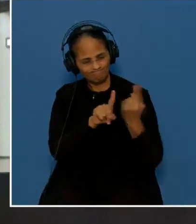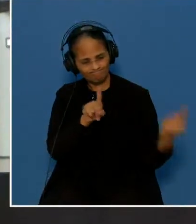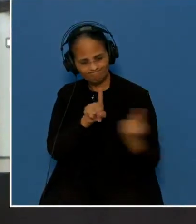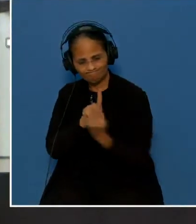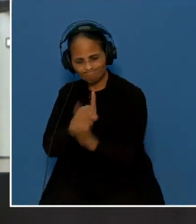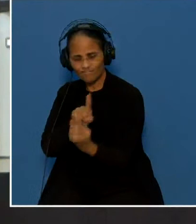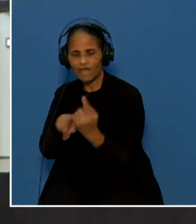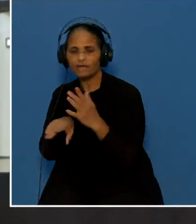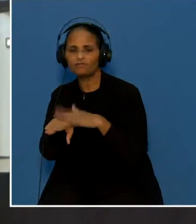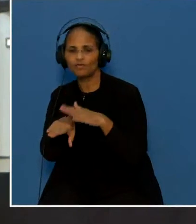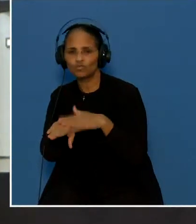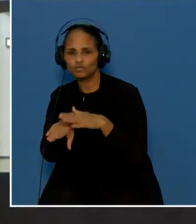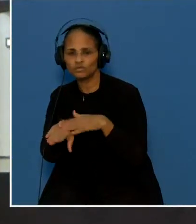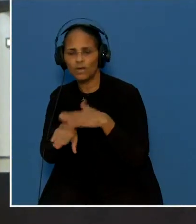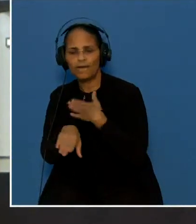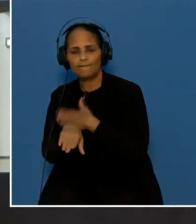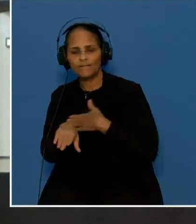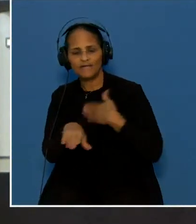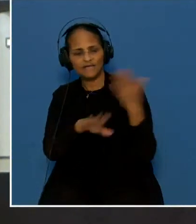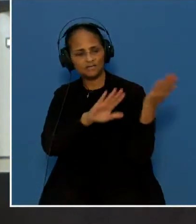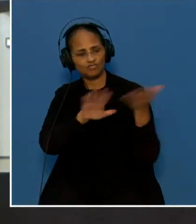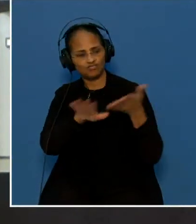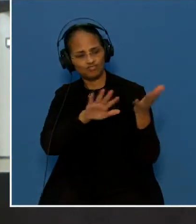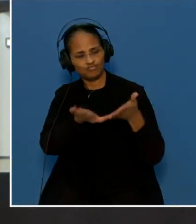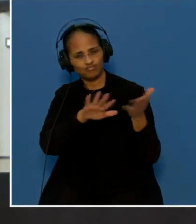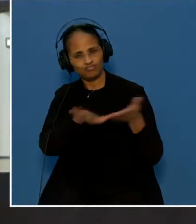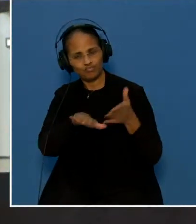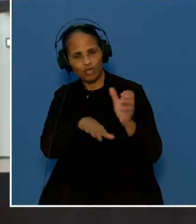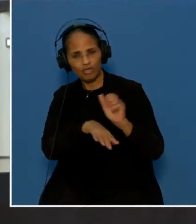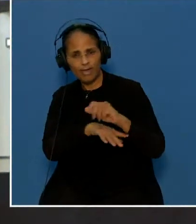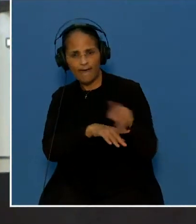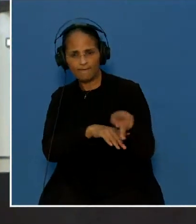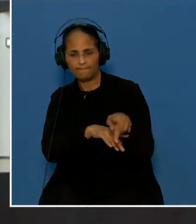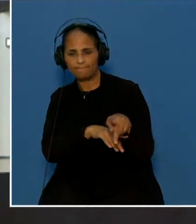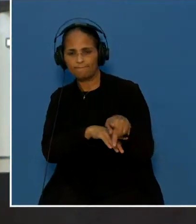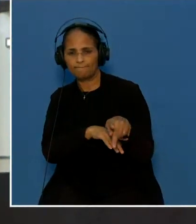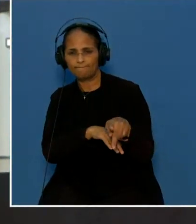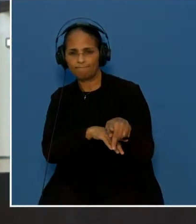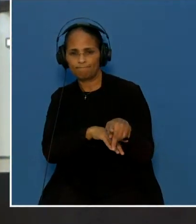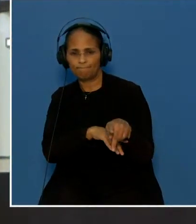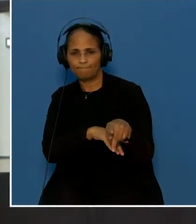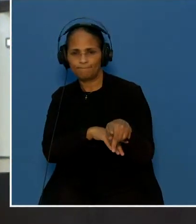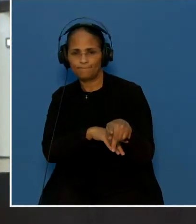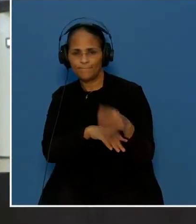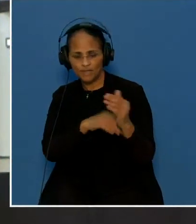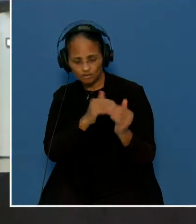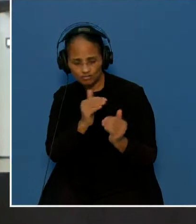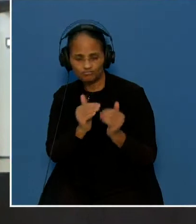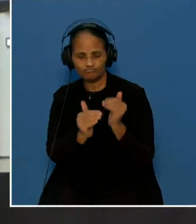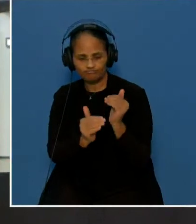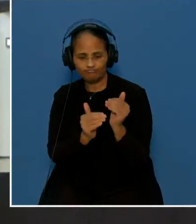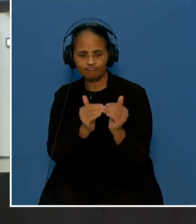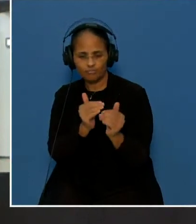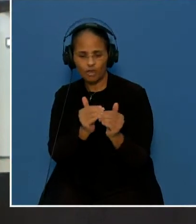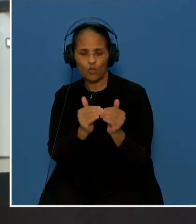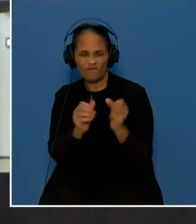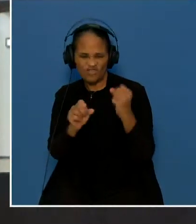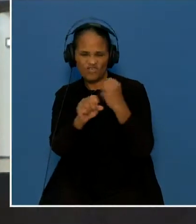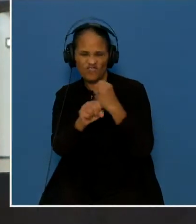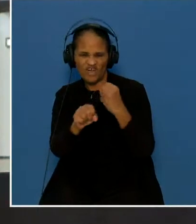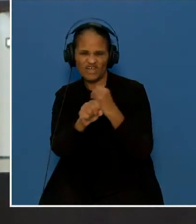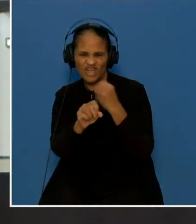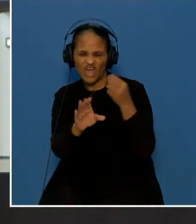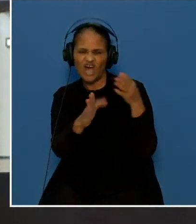And of course, please download the WeHealth app to continue with the fight against